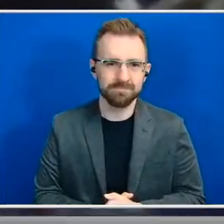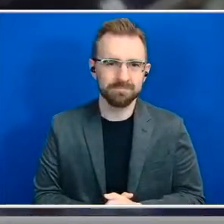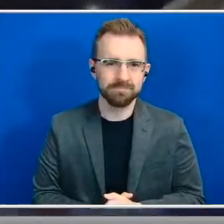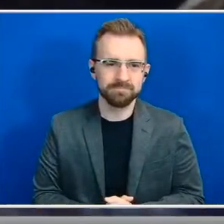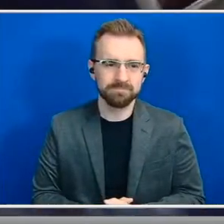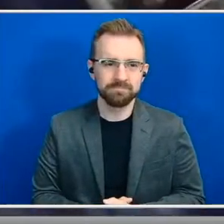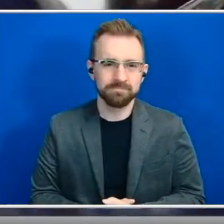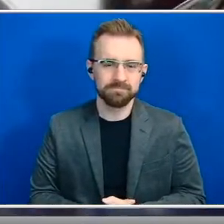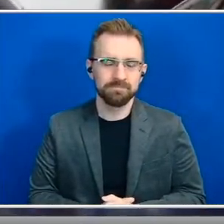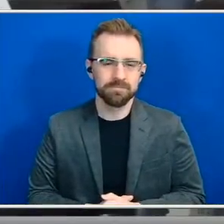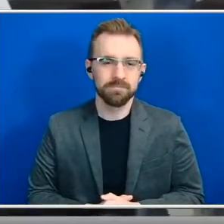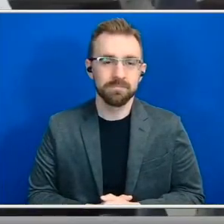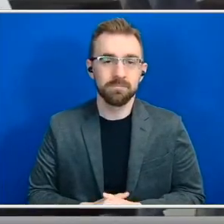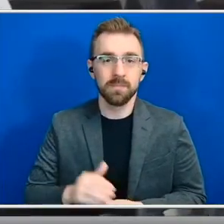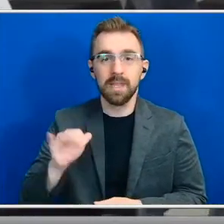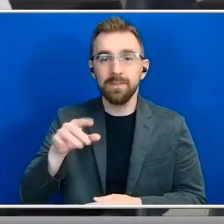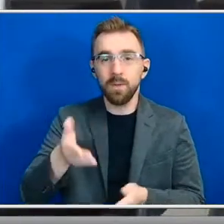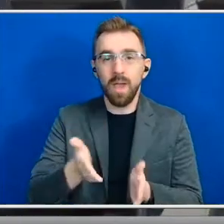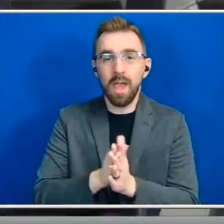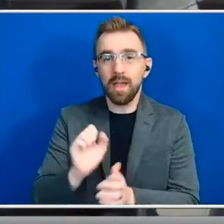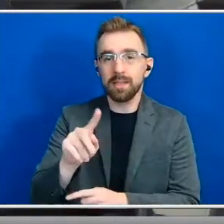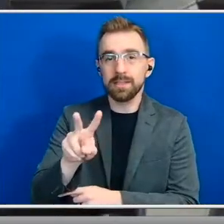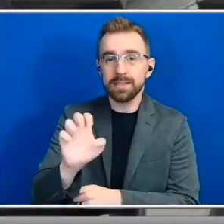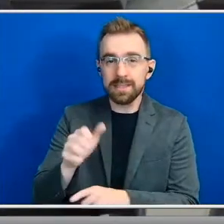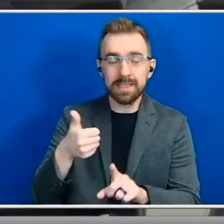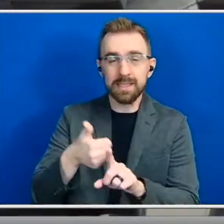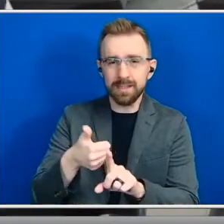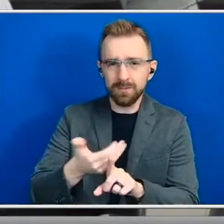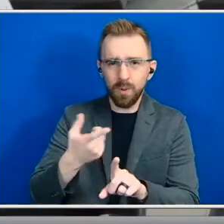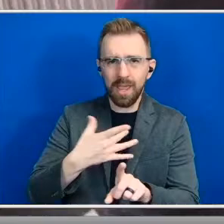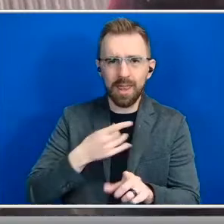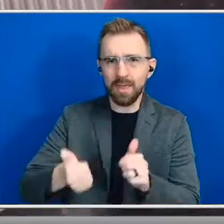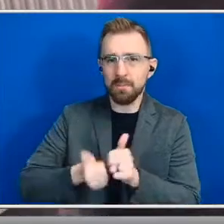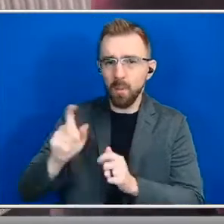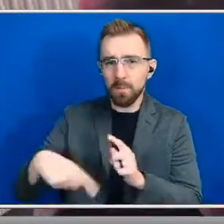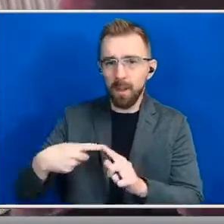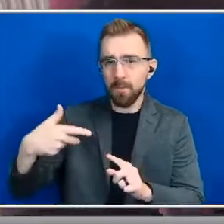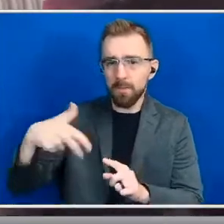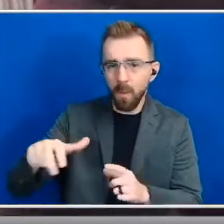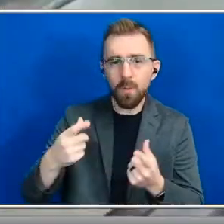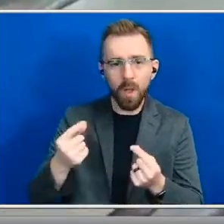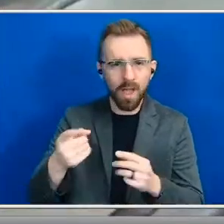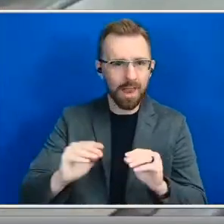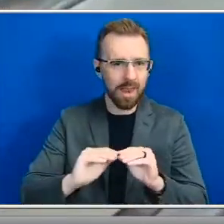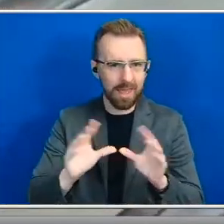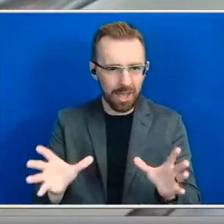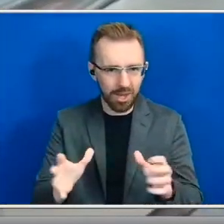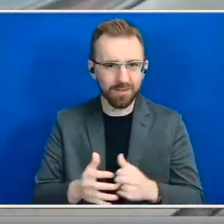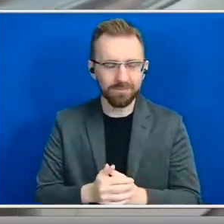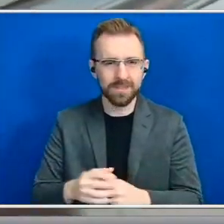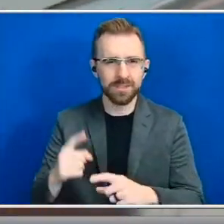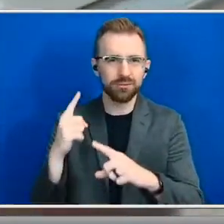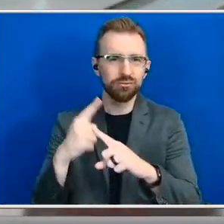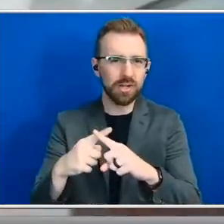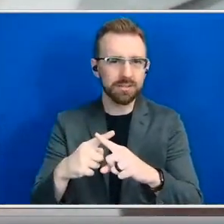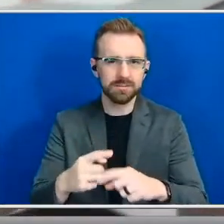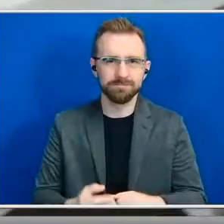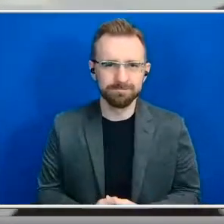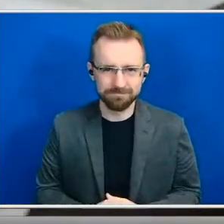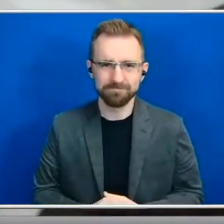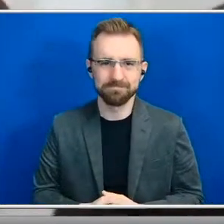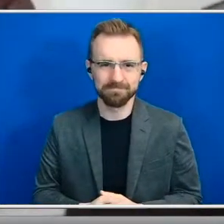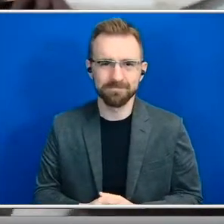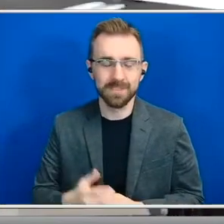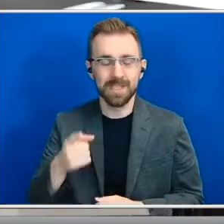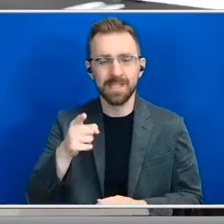If you ask Steve Oberhelman what he likes most about bowling, it's clear. Strikes. He's